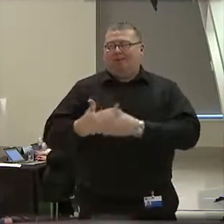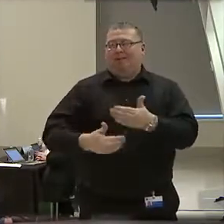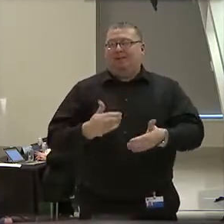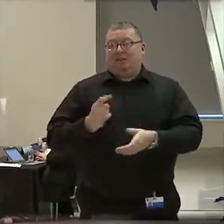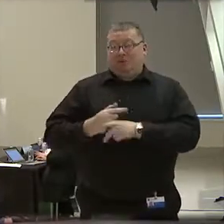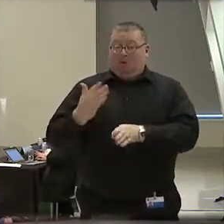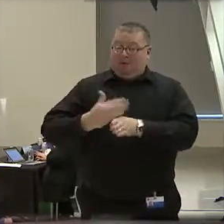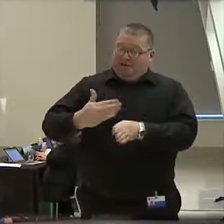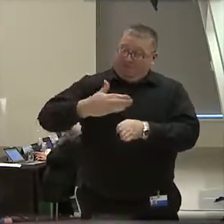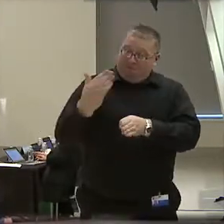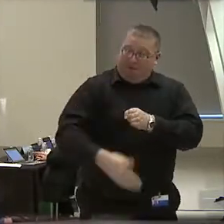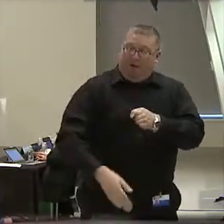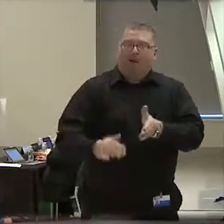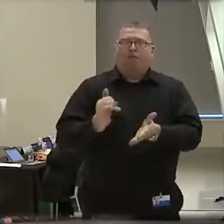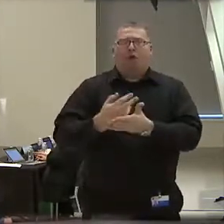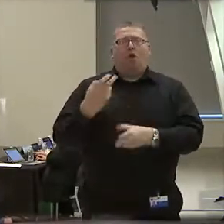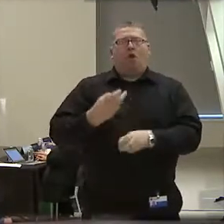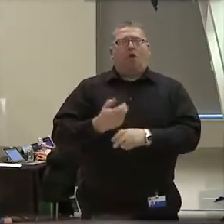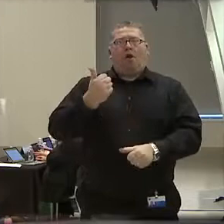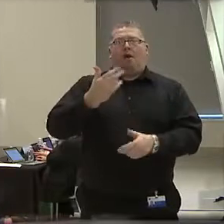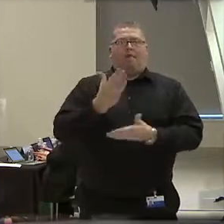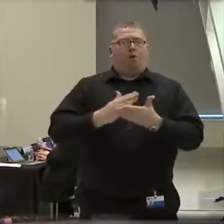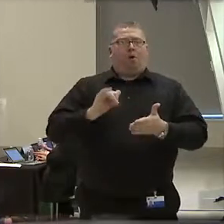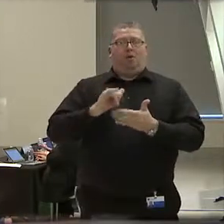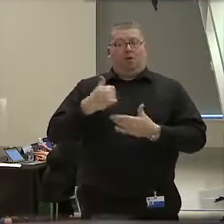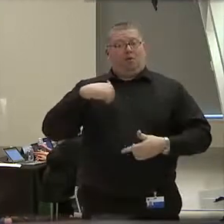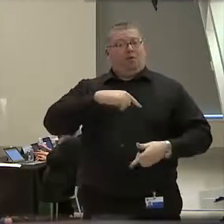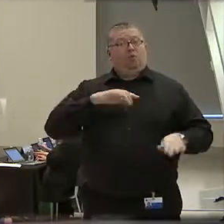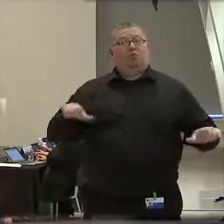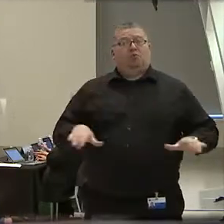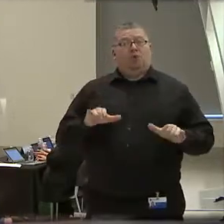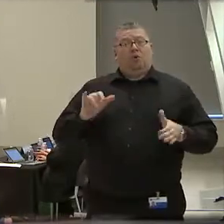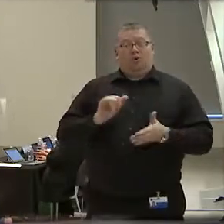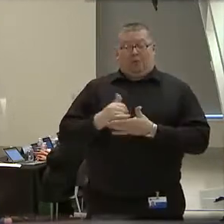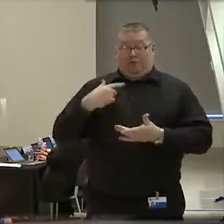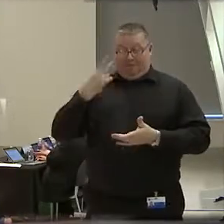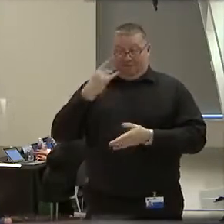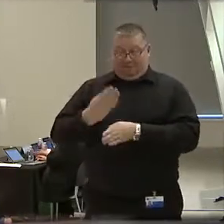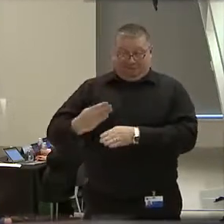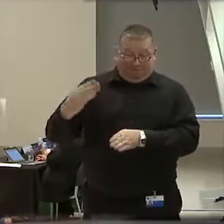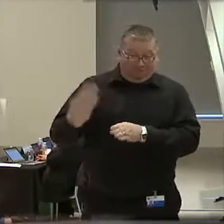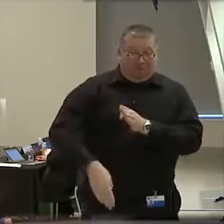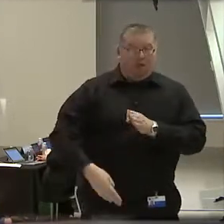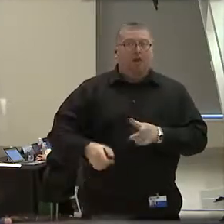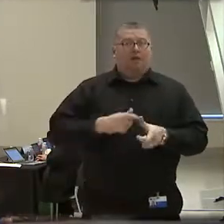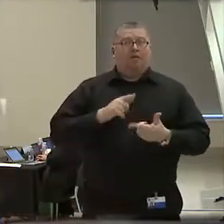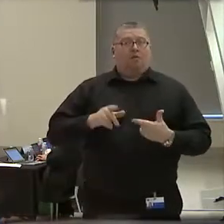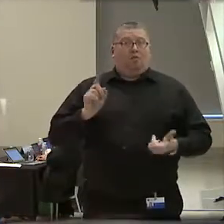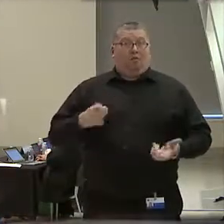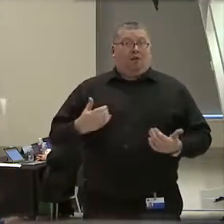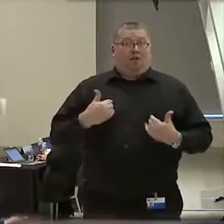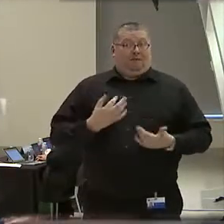Finishing something, that's the hardest part of anything that any of us do. And to get these things finished, they got to be funded.